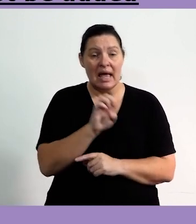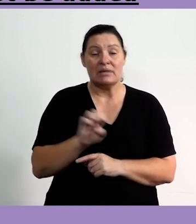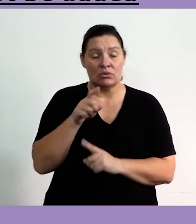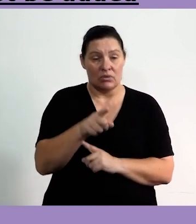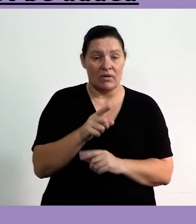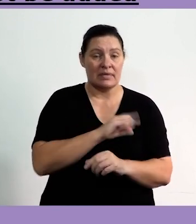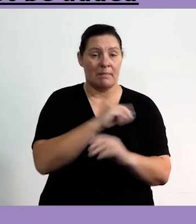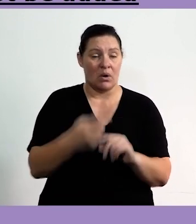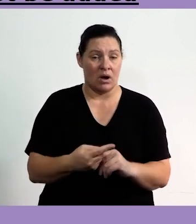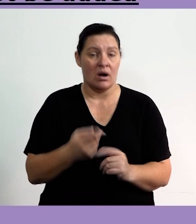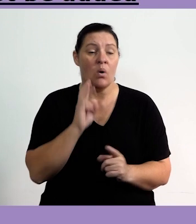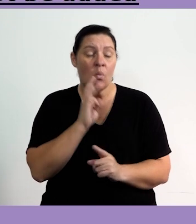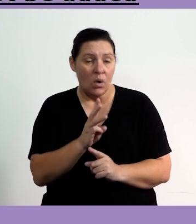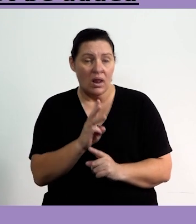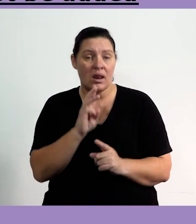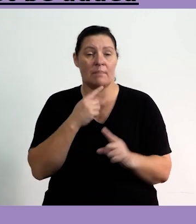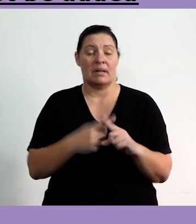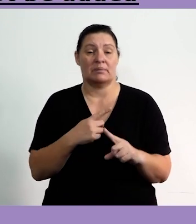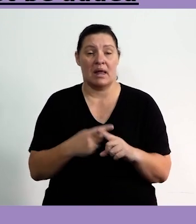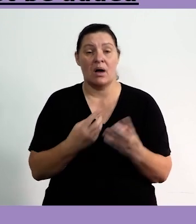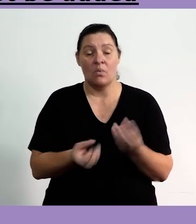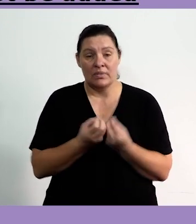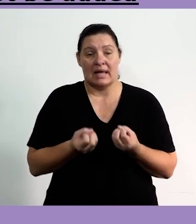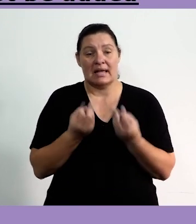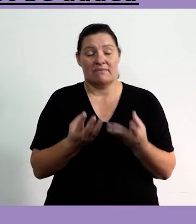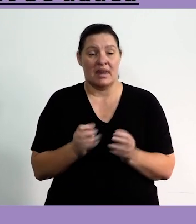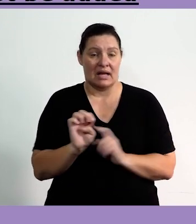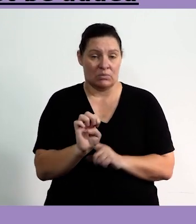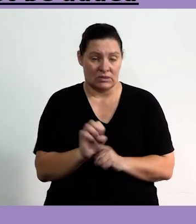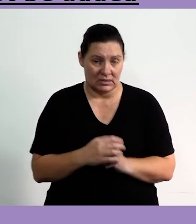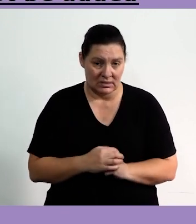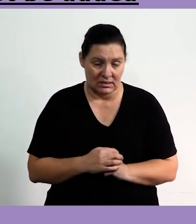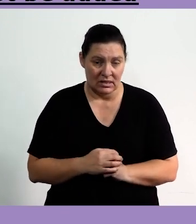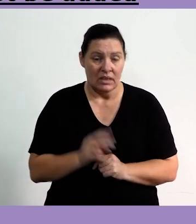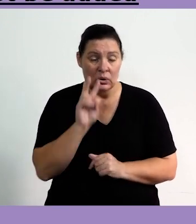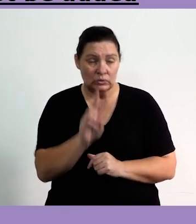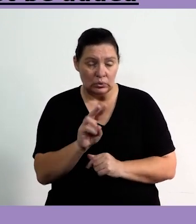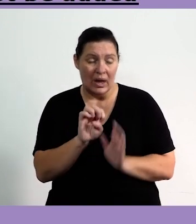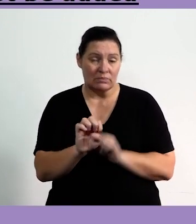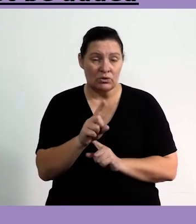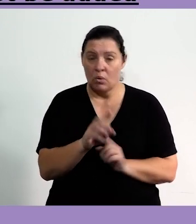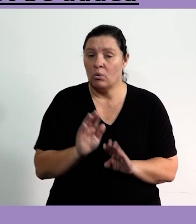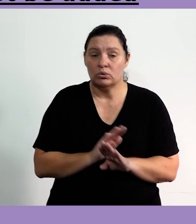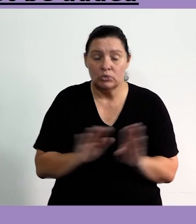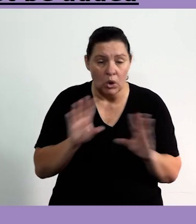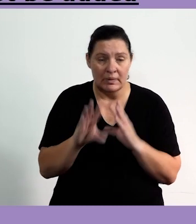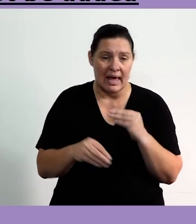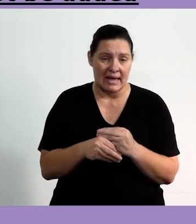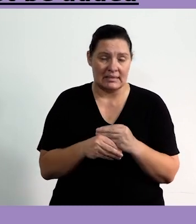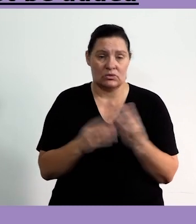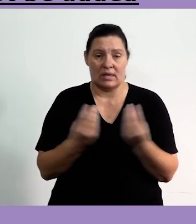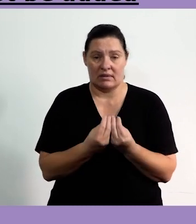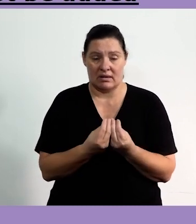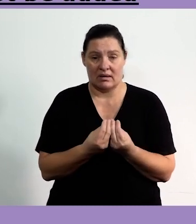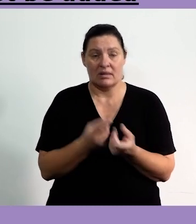exponent, the exponent in the power will multiply with the given exponent. The two exponents will not